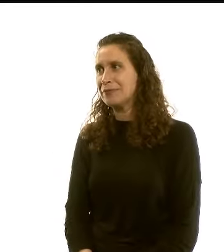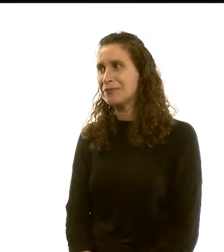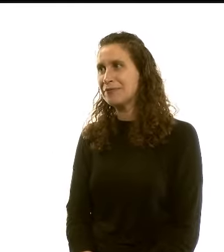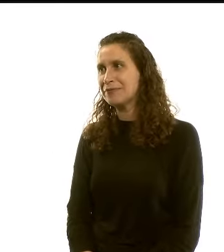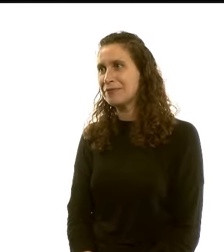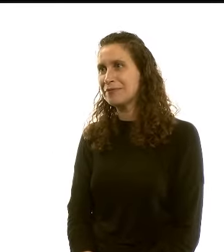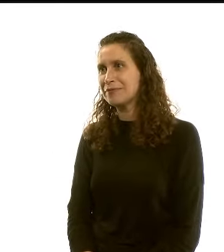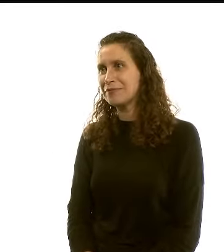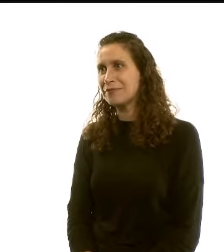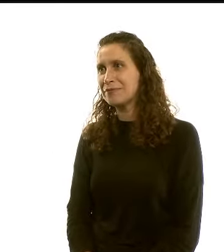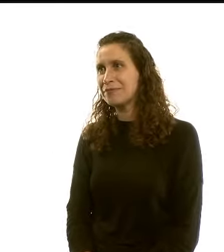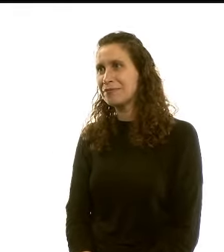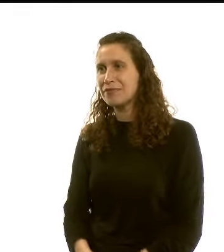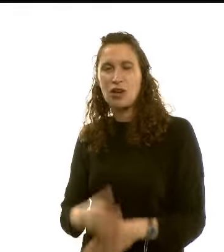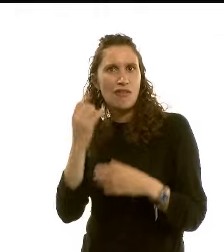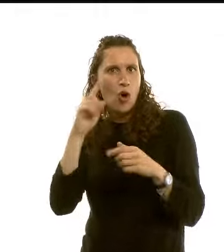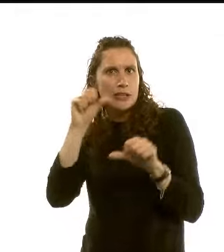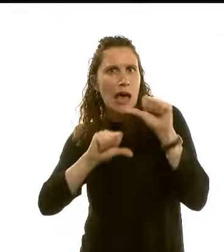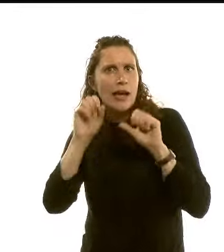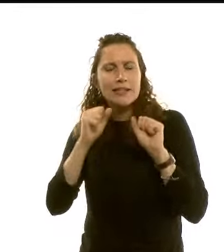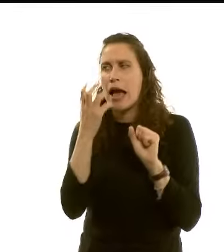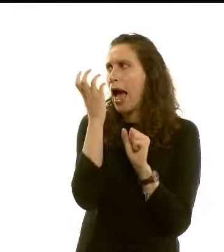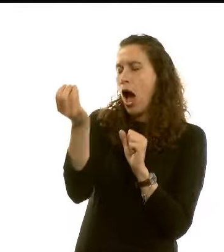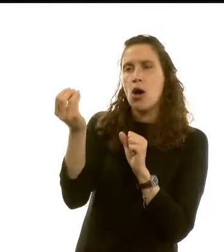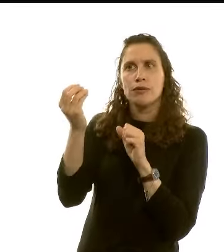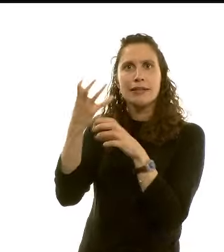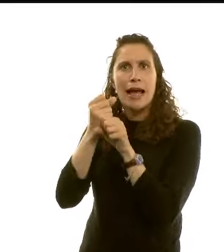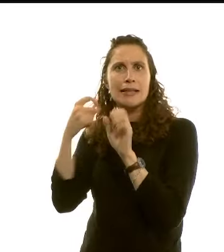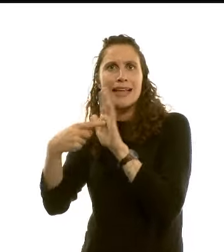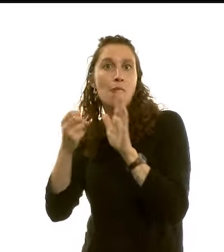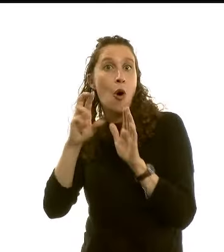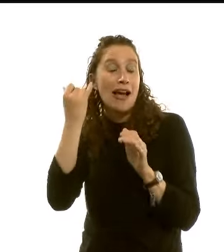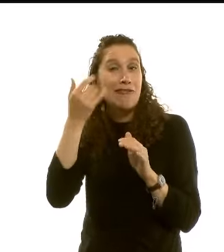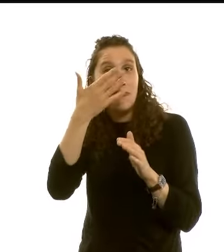sample from somewhere. If they forgot their lunch, they get on these and fly back.